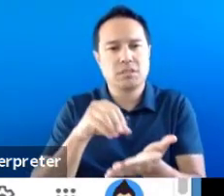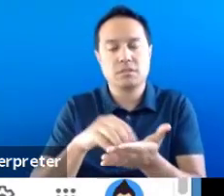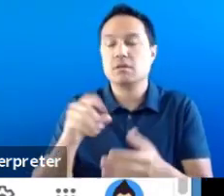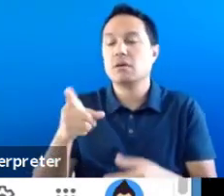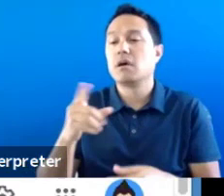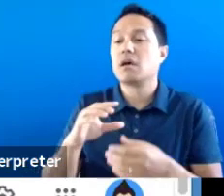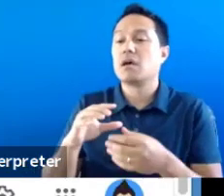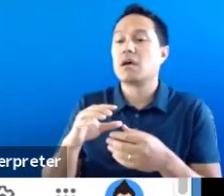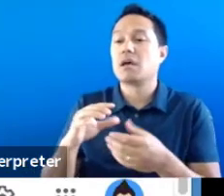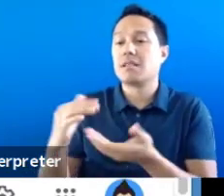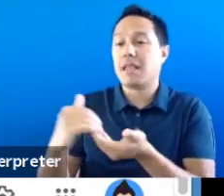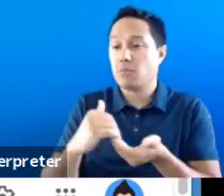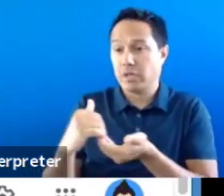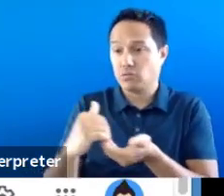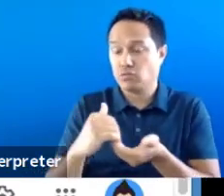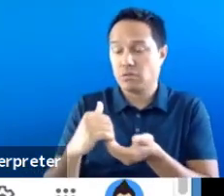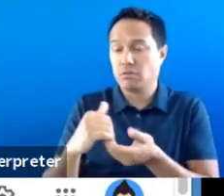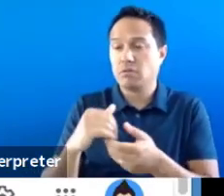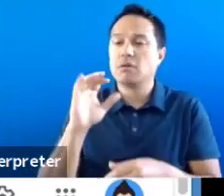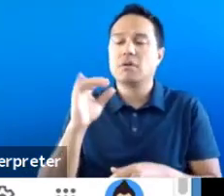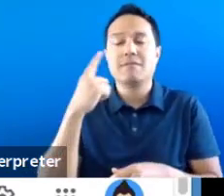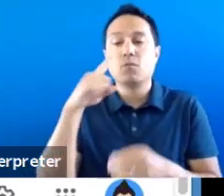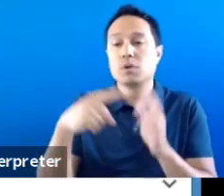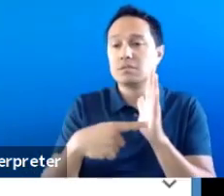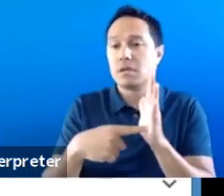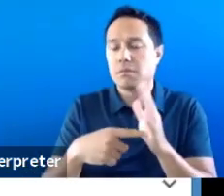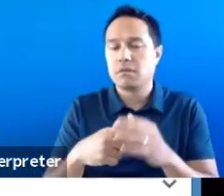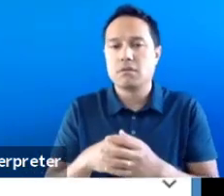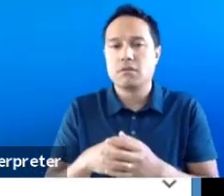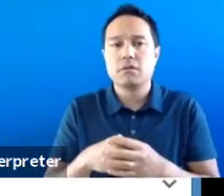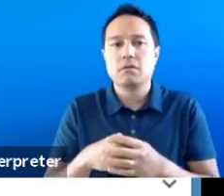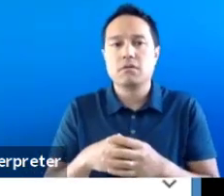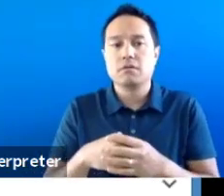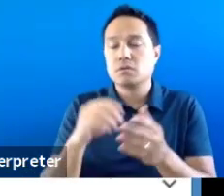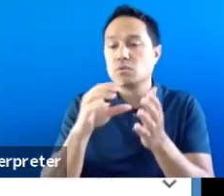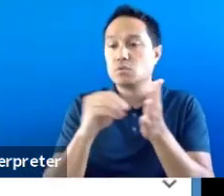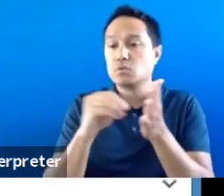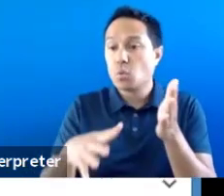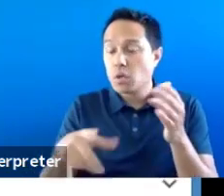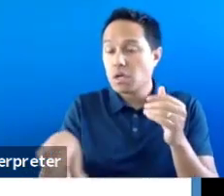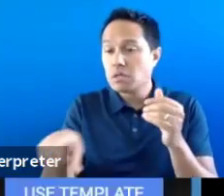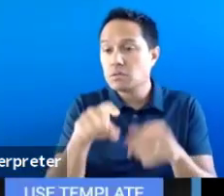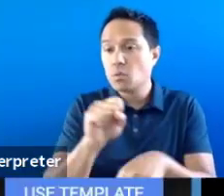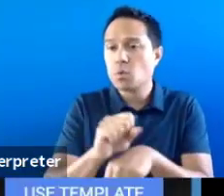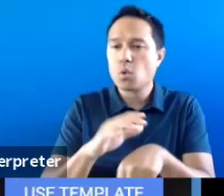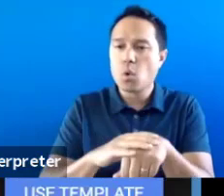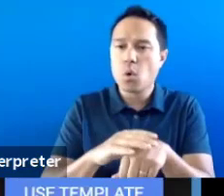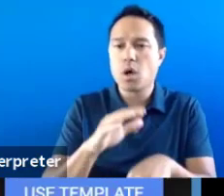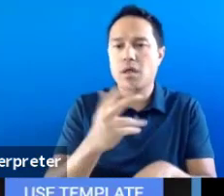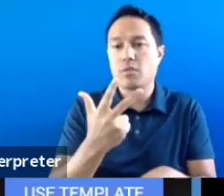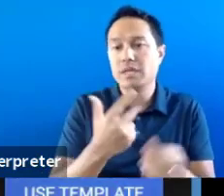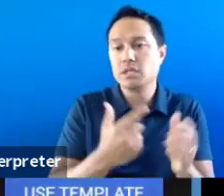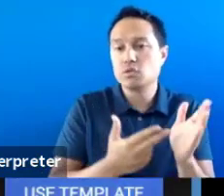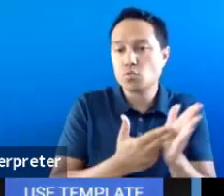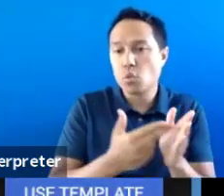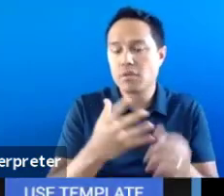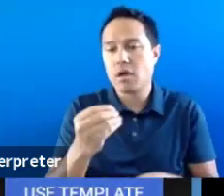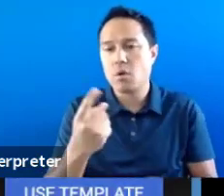if you were having your students, say, for example, working on the 3 truths and a lie